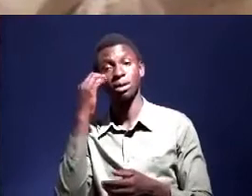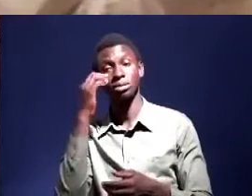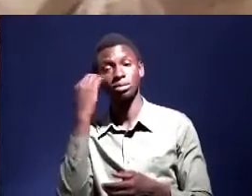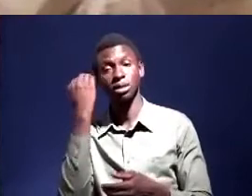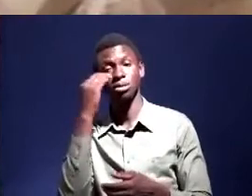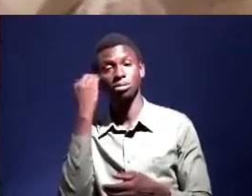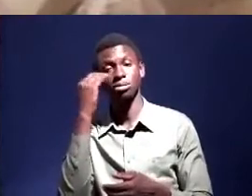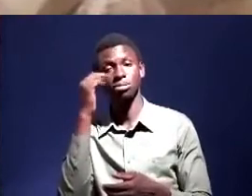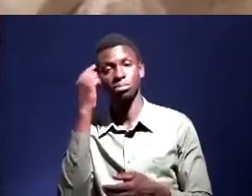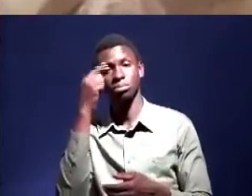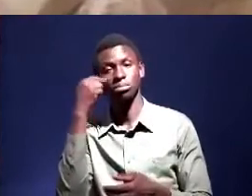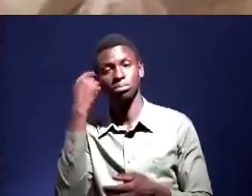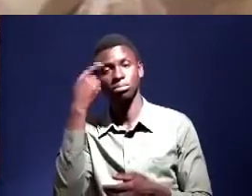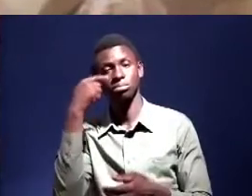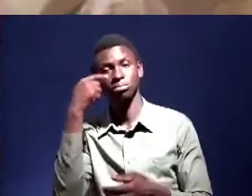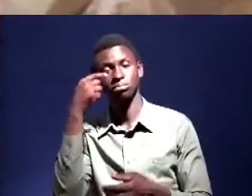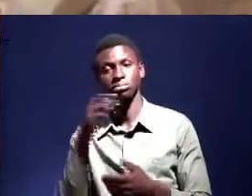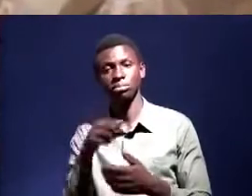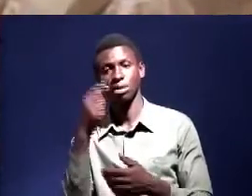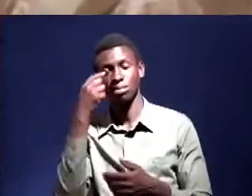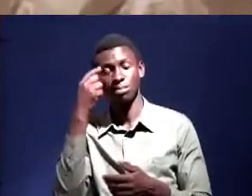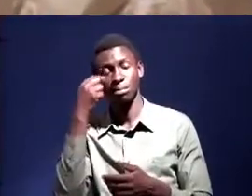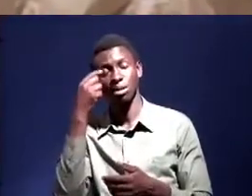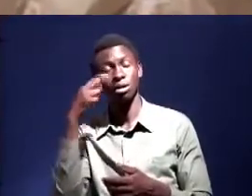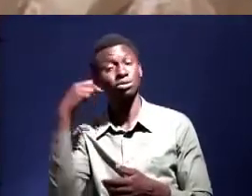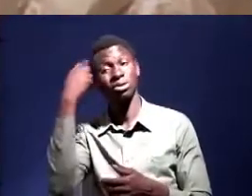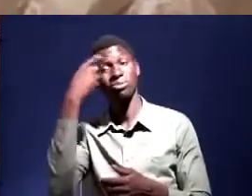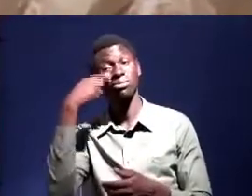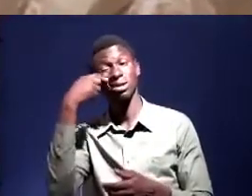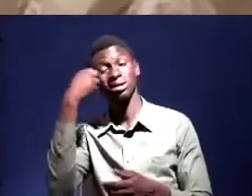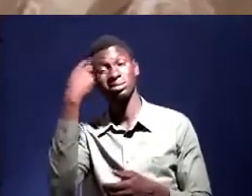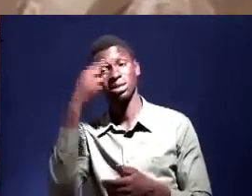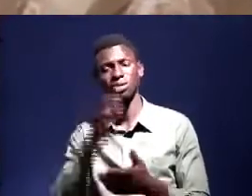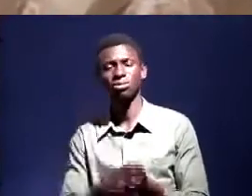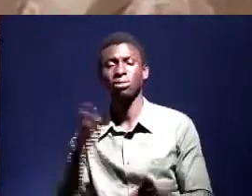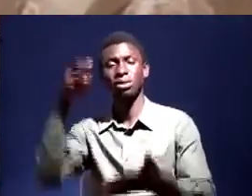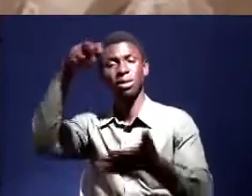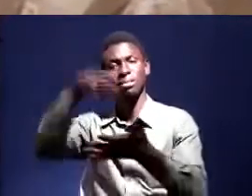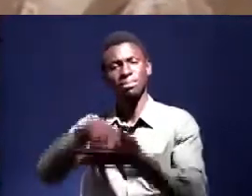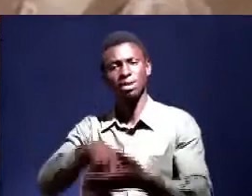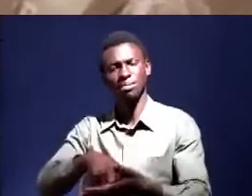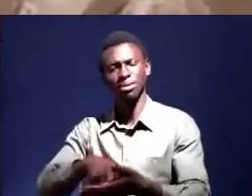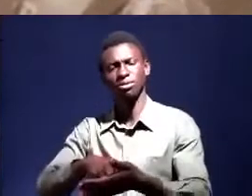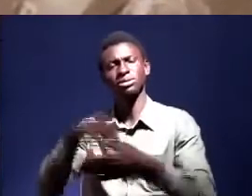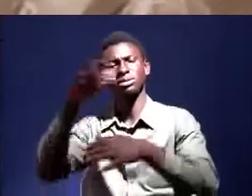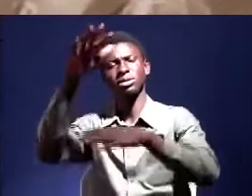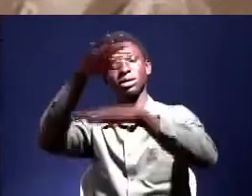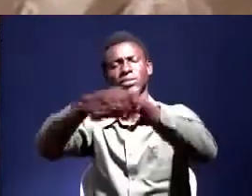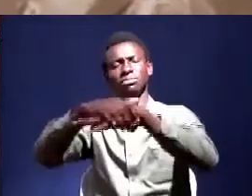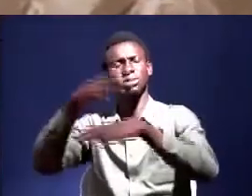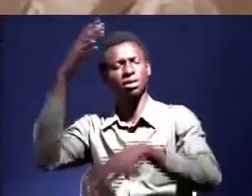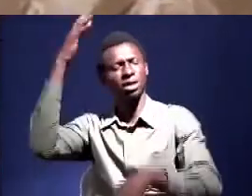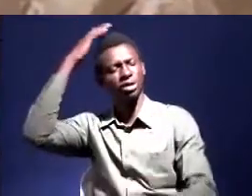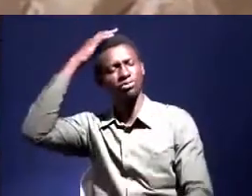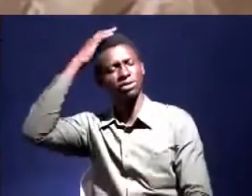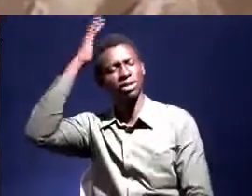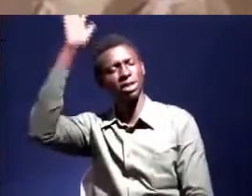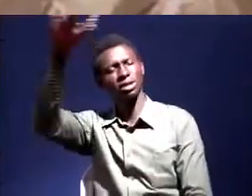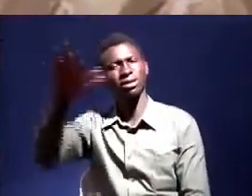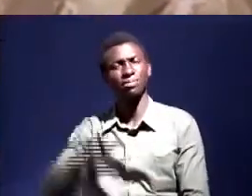before him. Nikapiga magoti mbele zake. Held his head. Nikamshika kichwa chake. As he vomited in this basin. Wakati